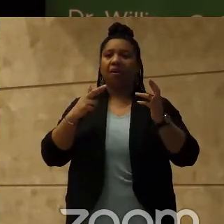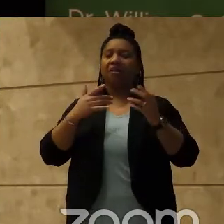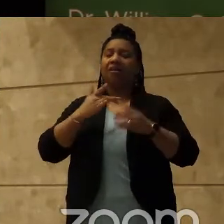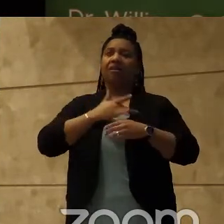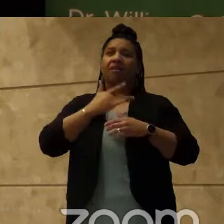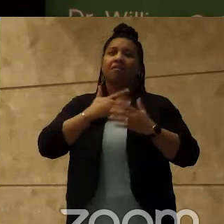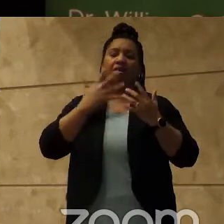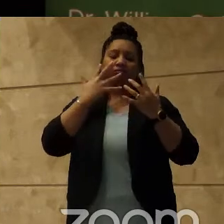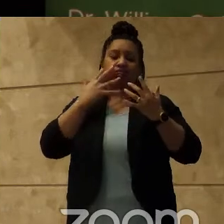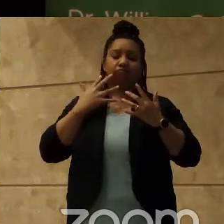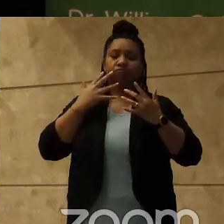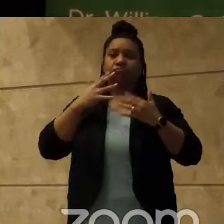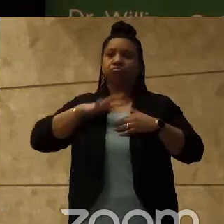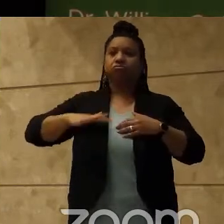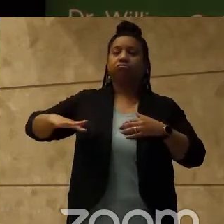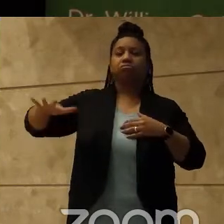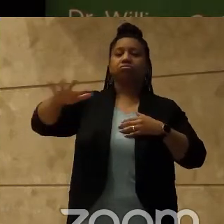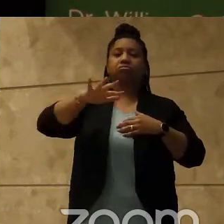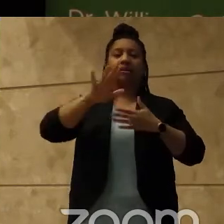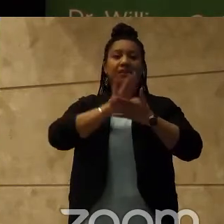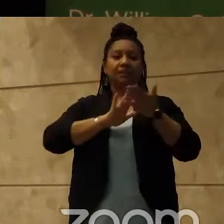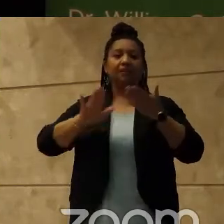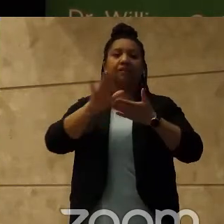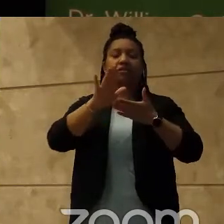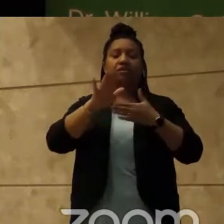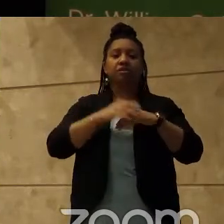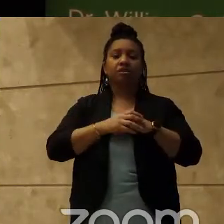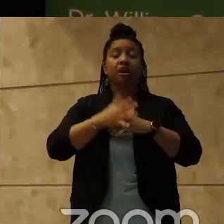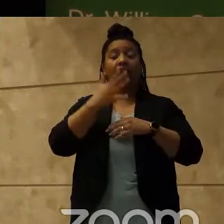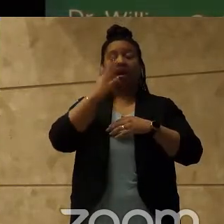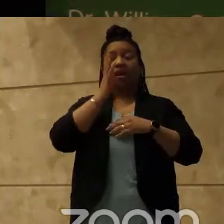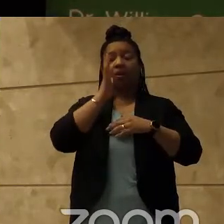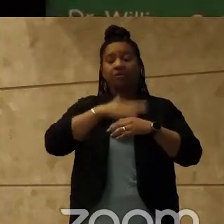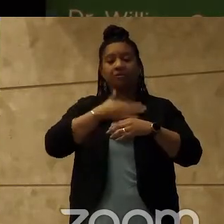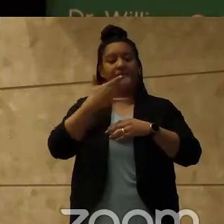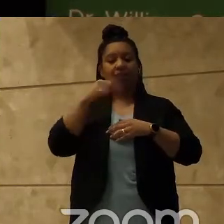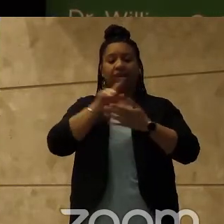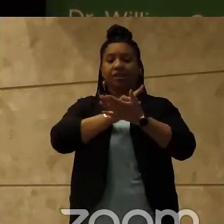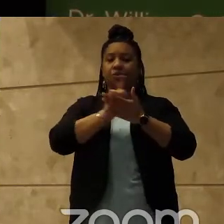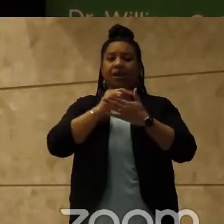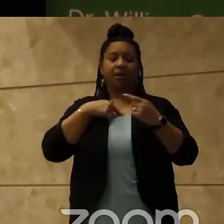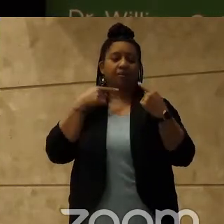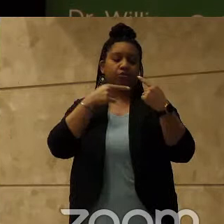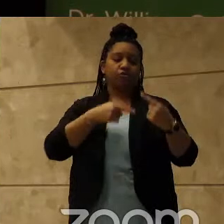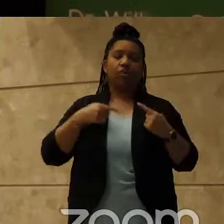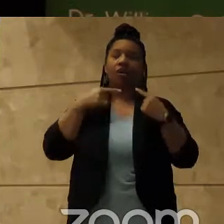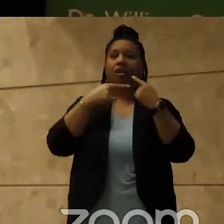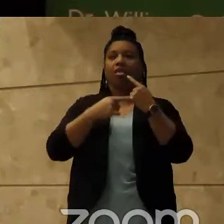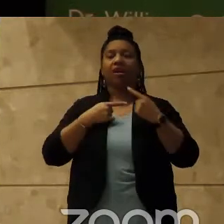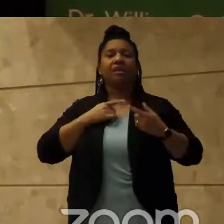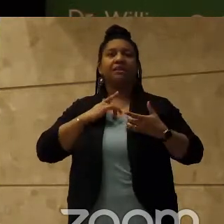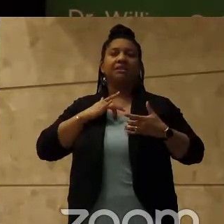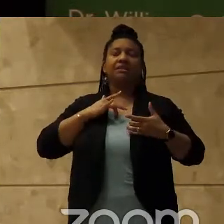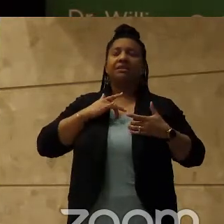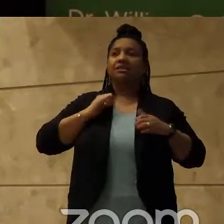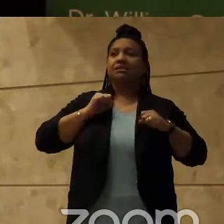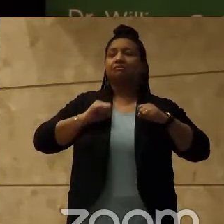that. I will admit to you, this week I've been struggling with my own feeling of